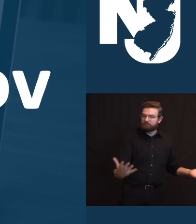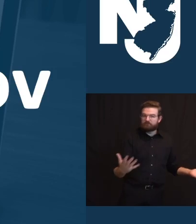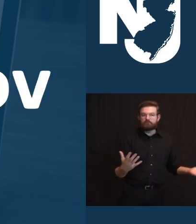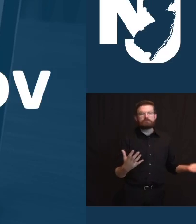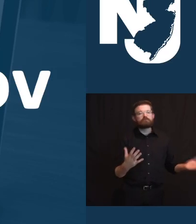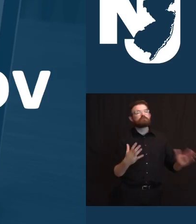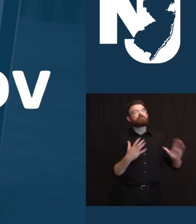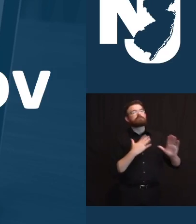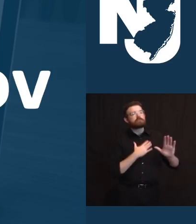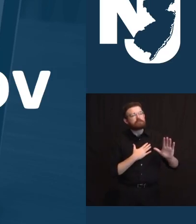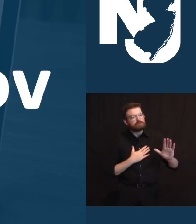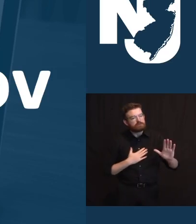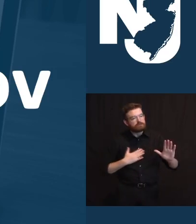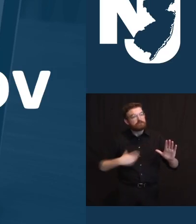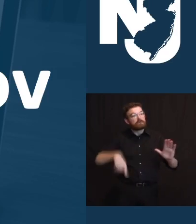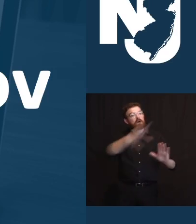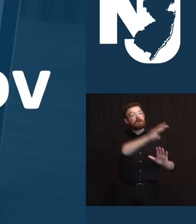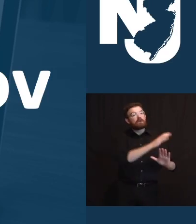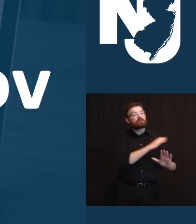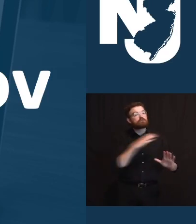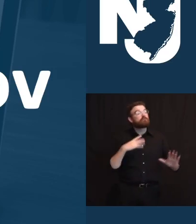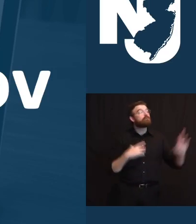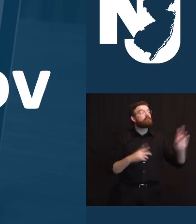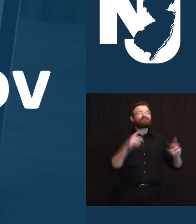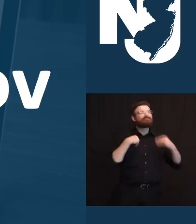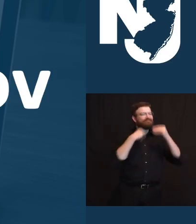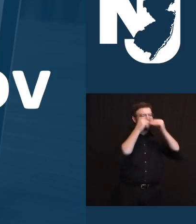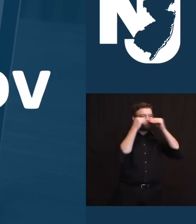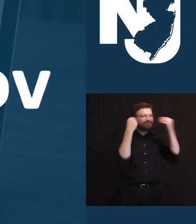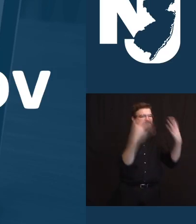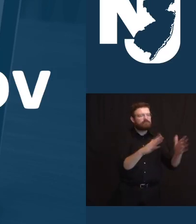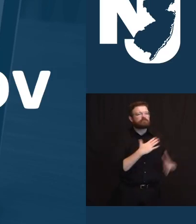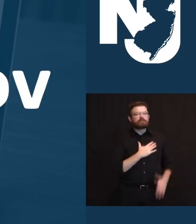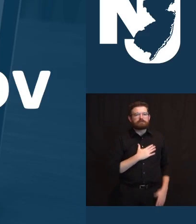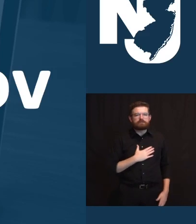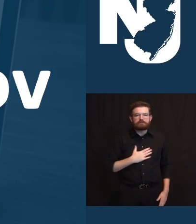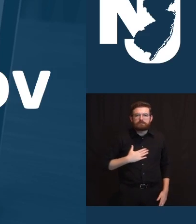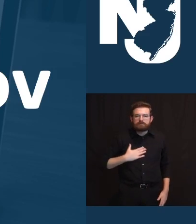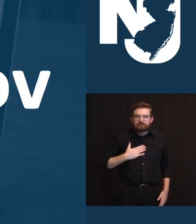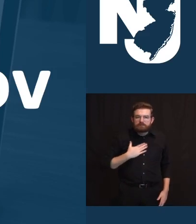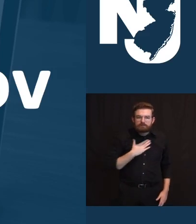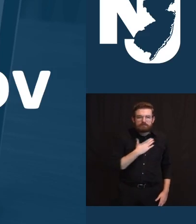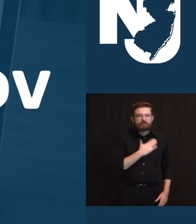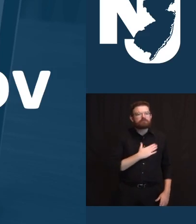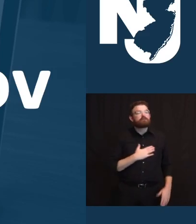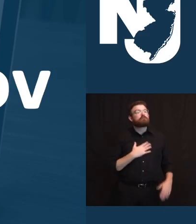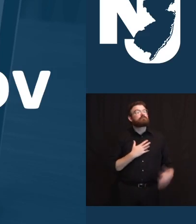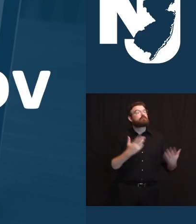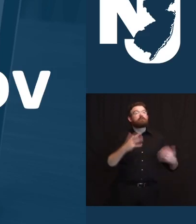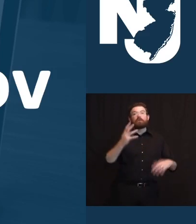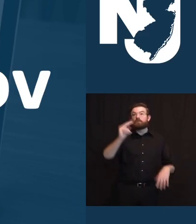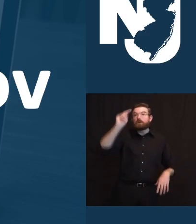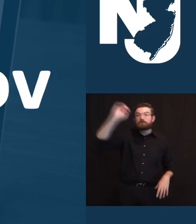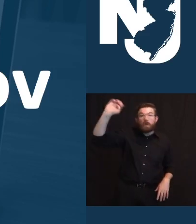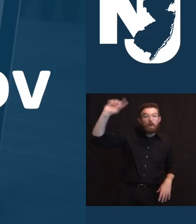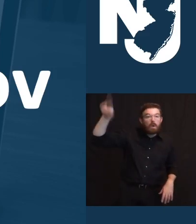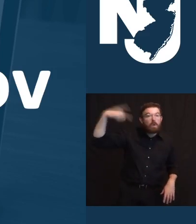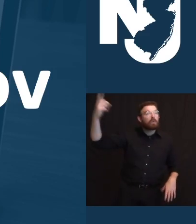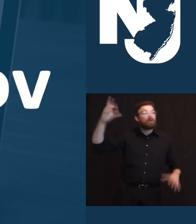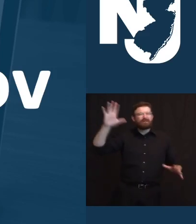aisle, hear our call, not just from blue states, not just from the Northeast, but from states across the aisle and up and down the